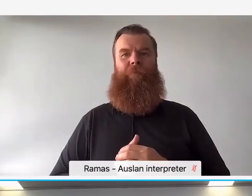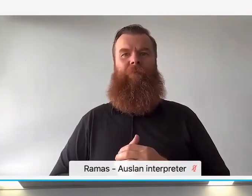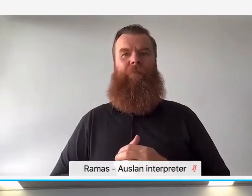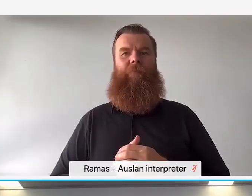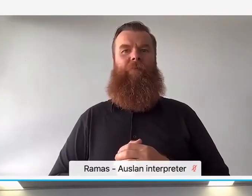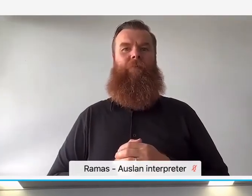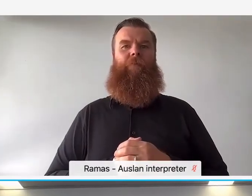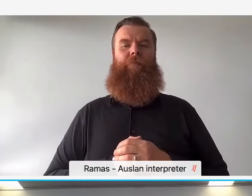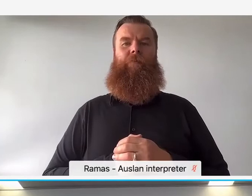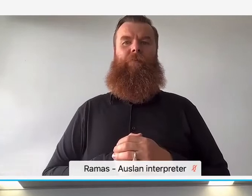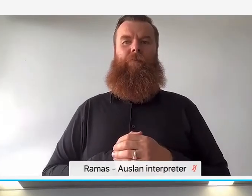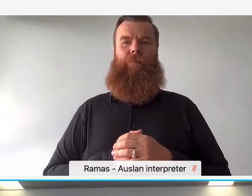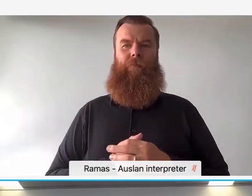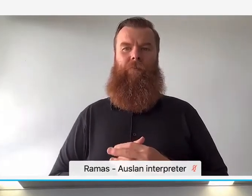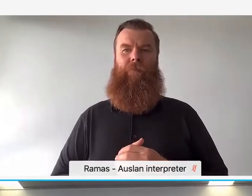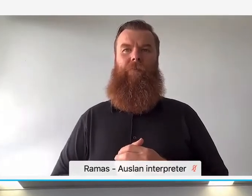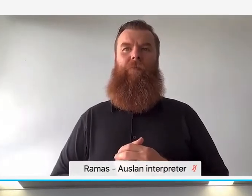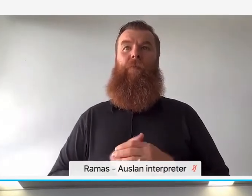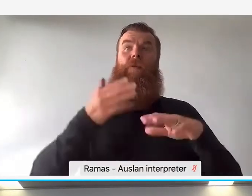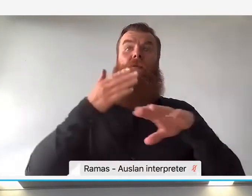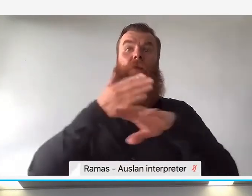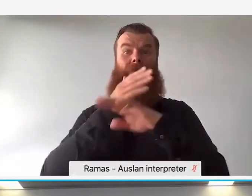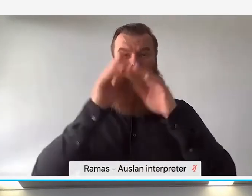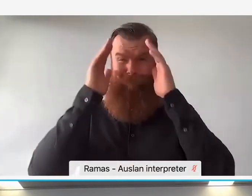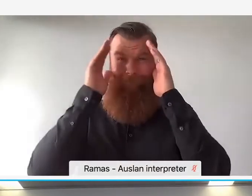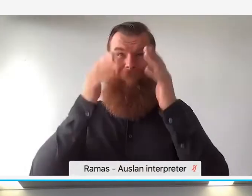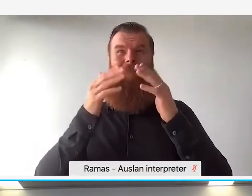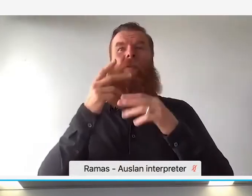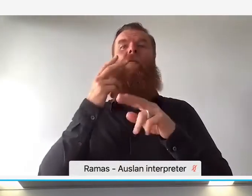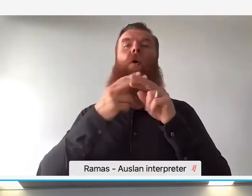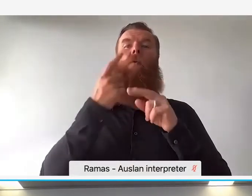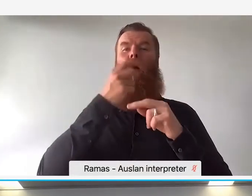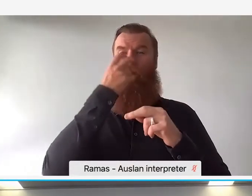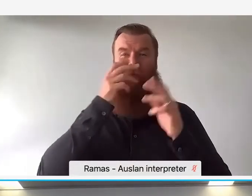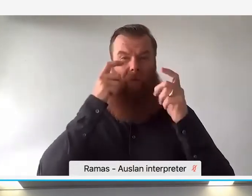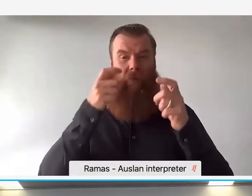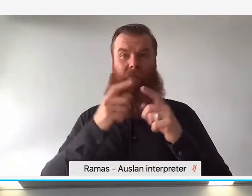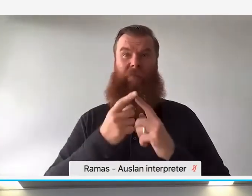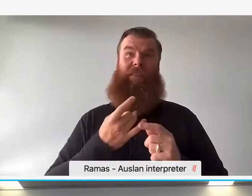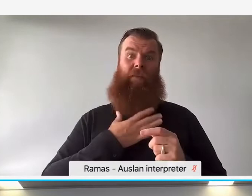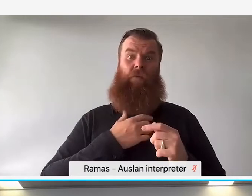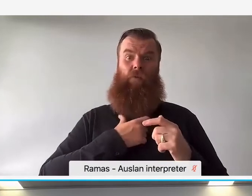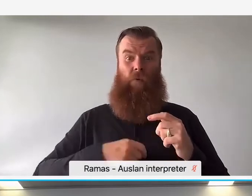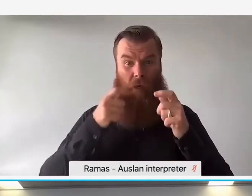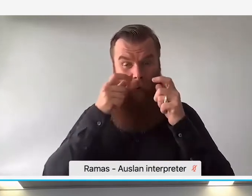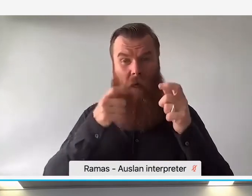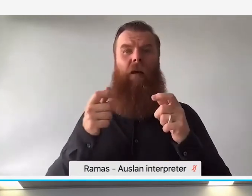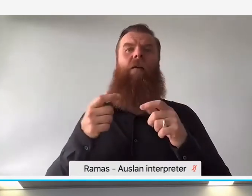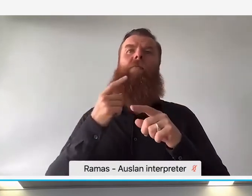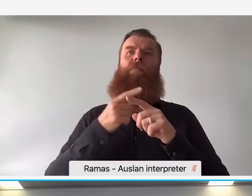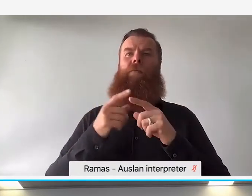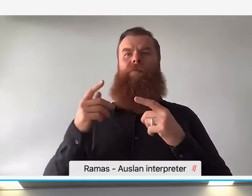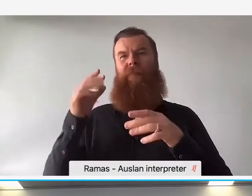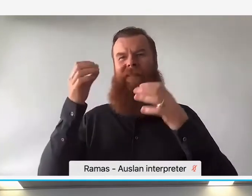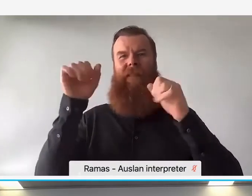So the suitable roles that we've focused on in aged care are personal care workers, hospitality, cleaning and laundry